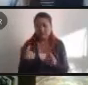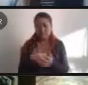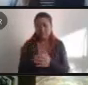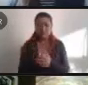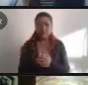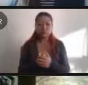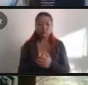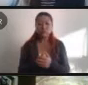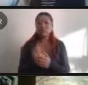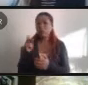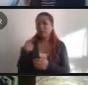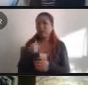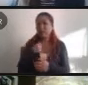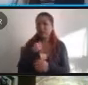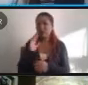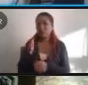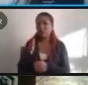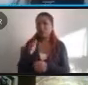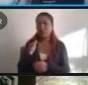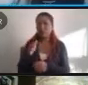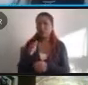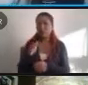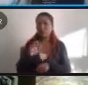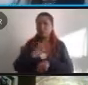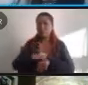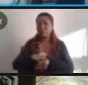I will set the stage with the